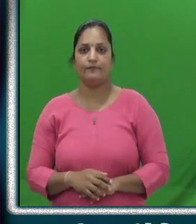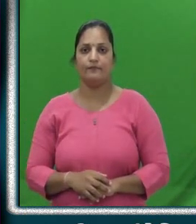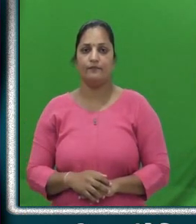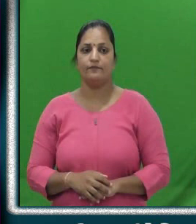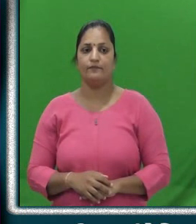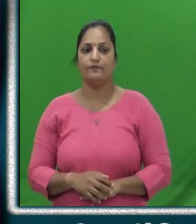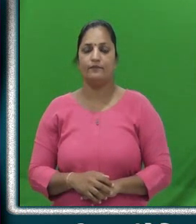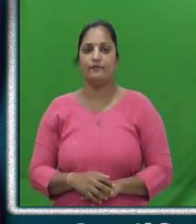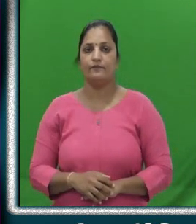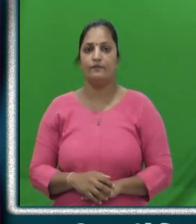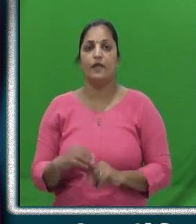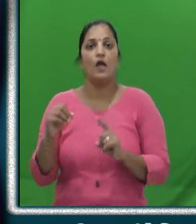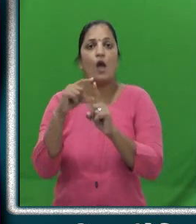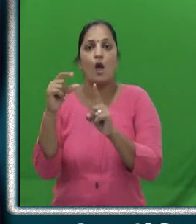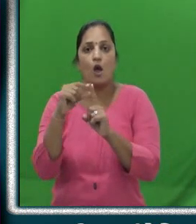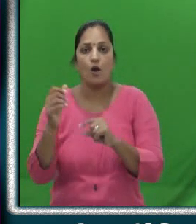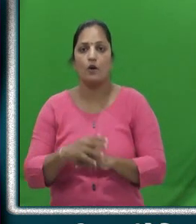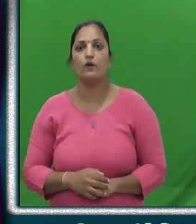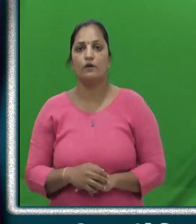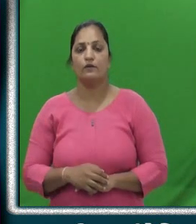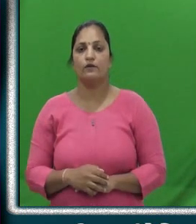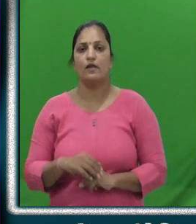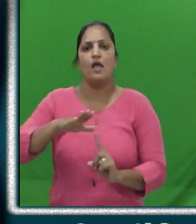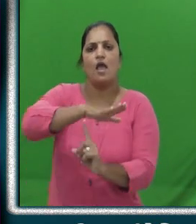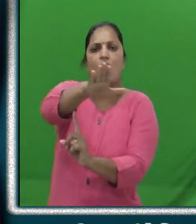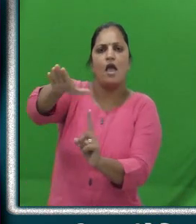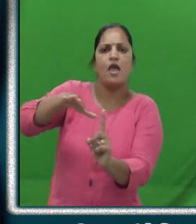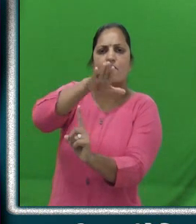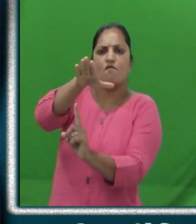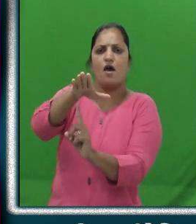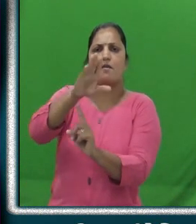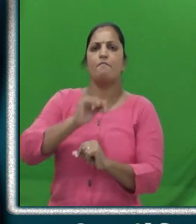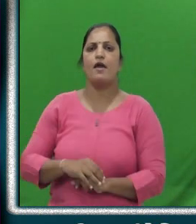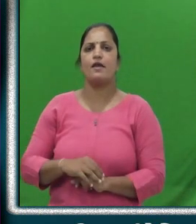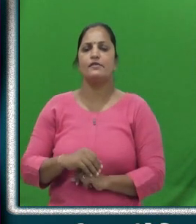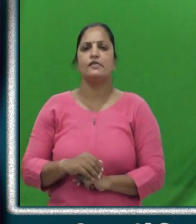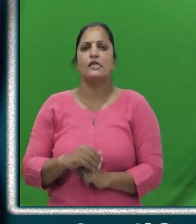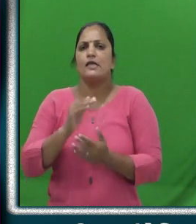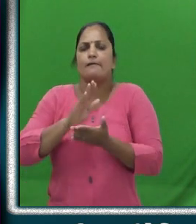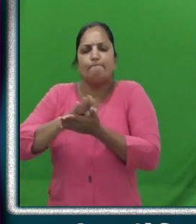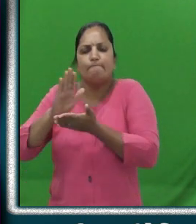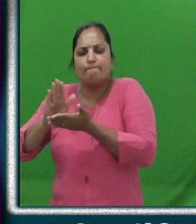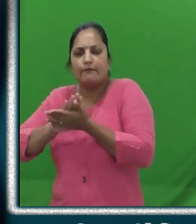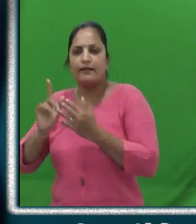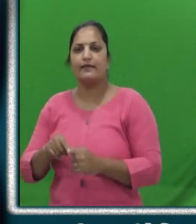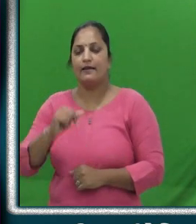What does he do? He is an environmentalist of India.